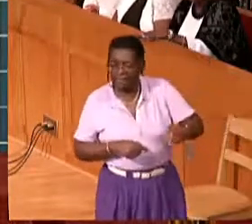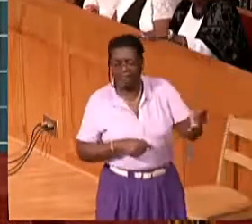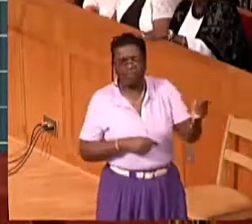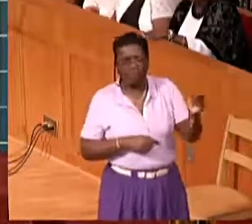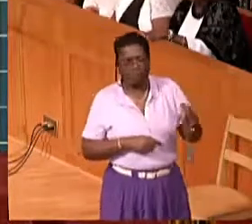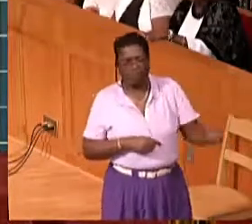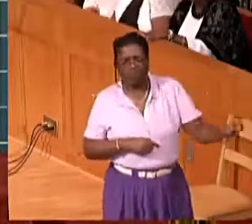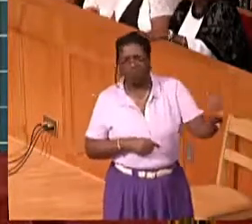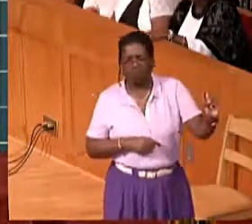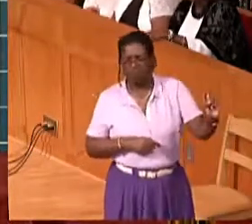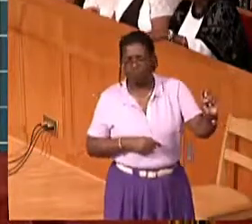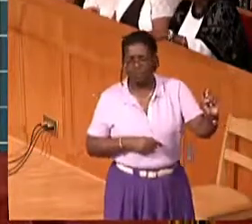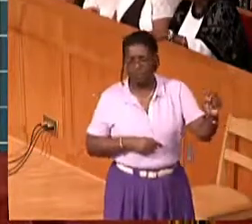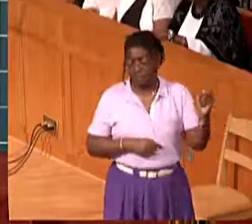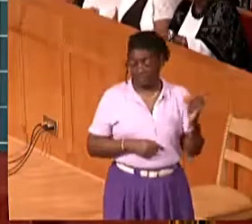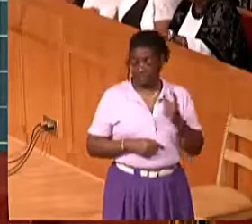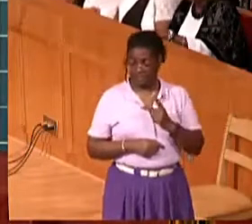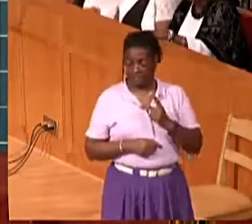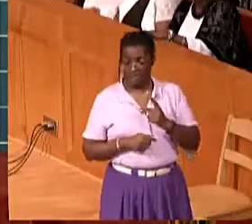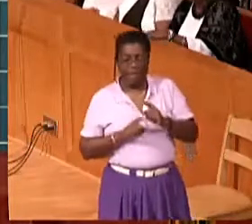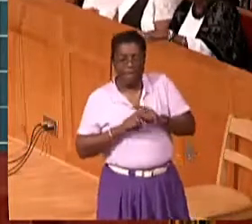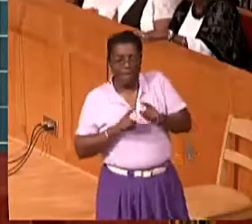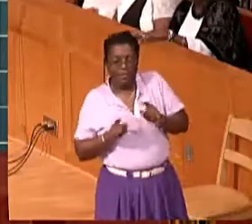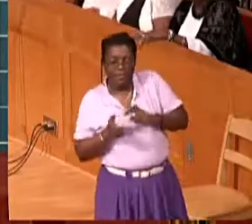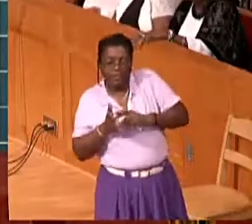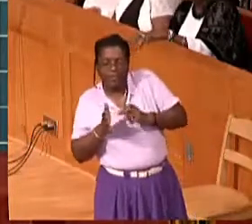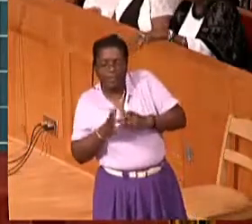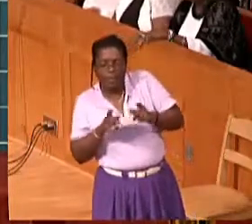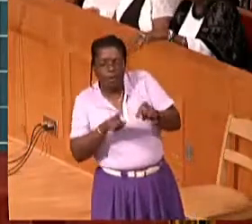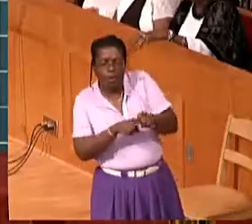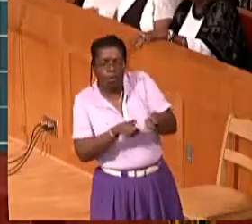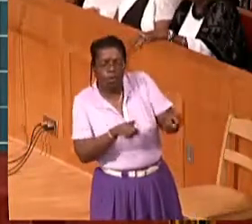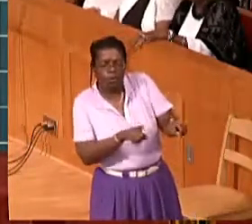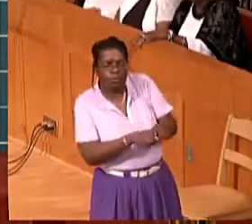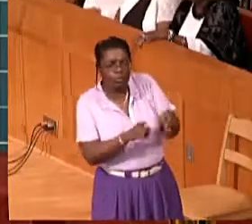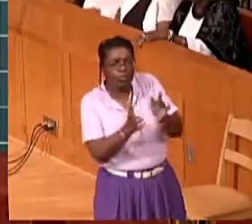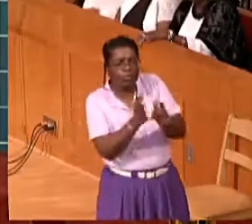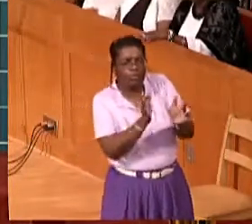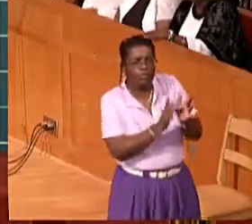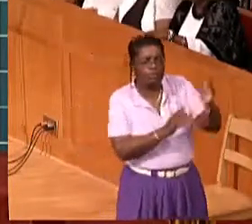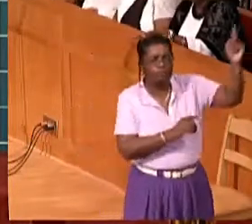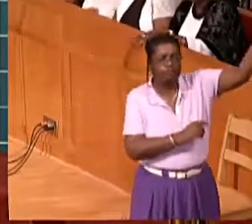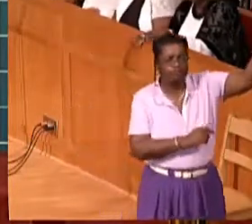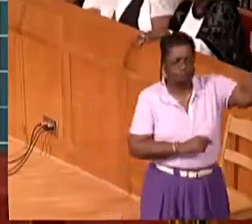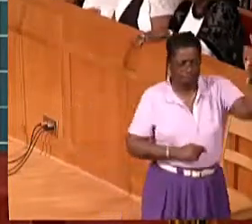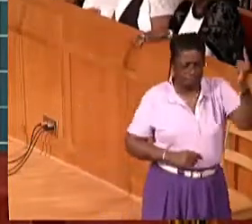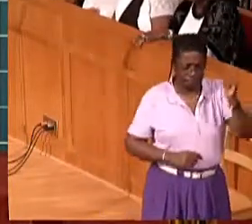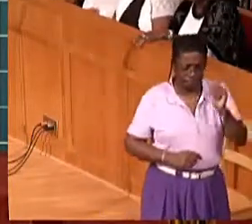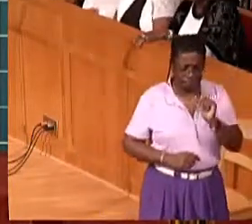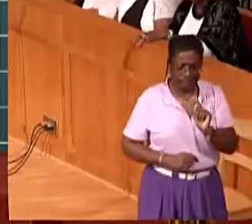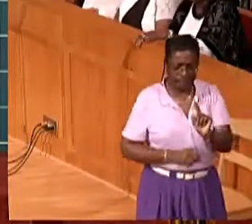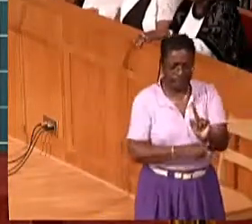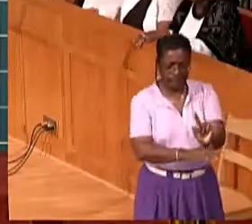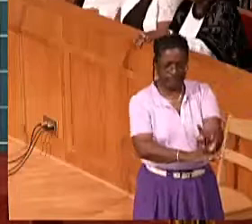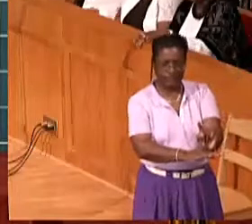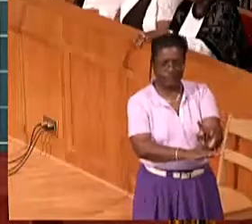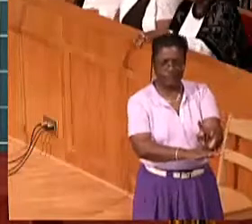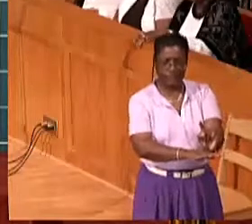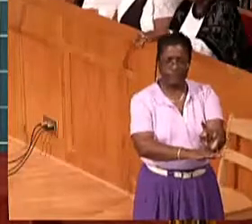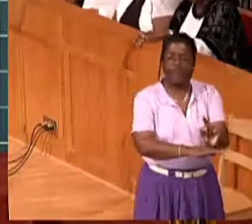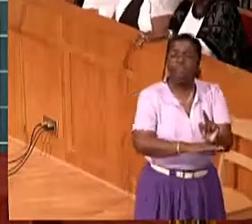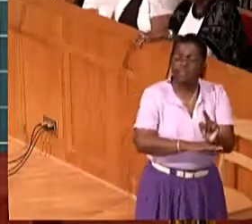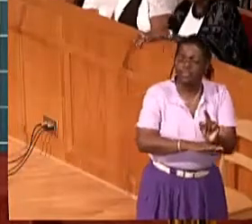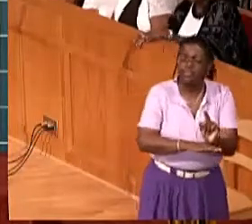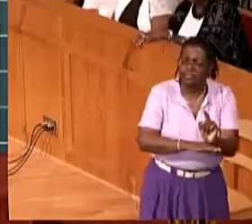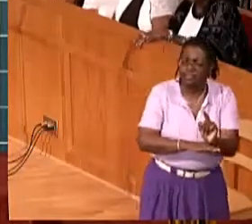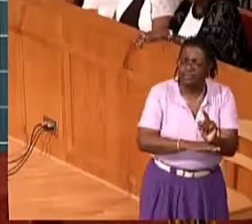master is coming back. Oh, ooh, did you hear that? I feel that hoop coming up. The master is, I said the master is coming